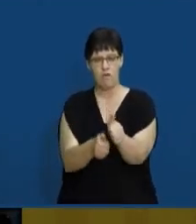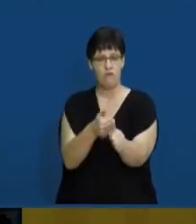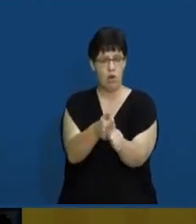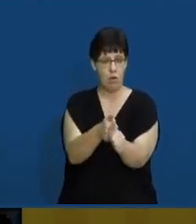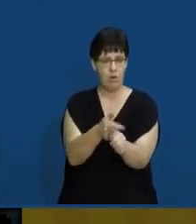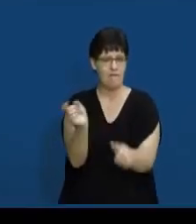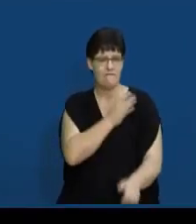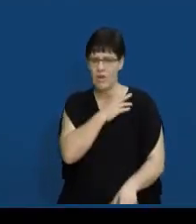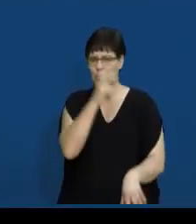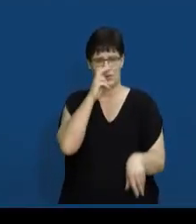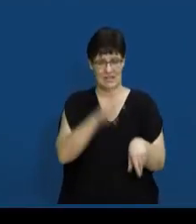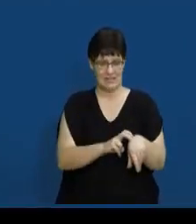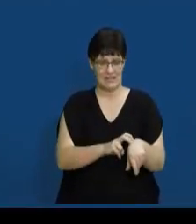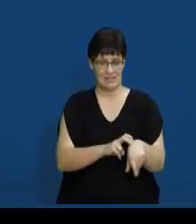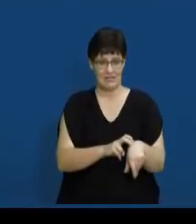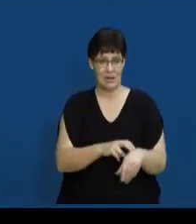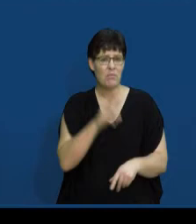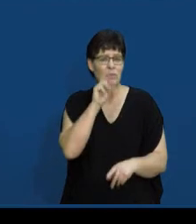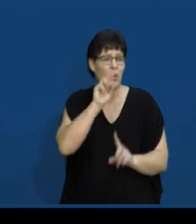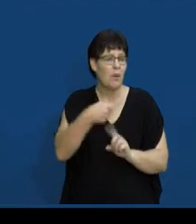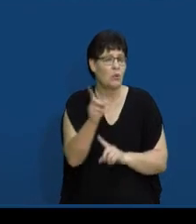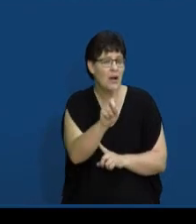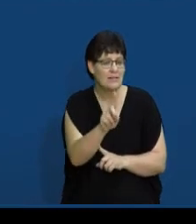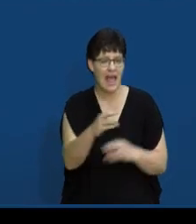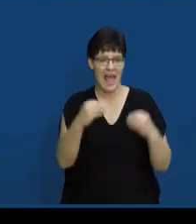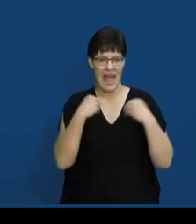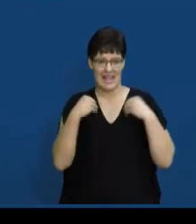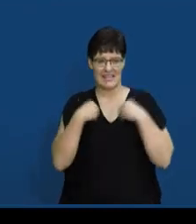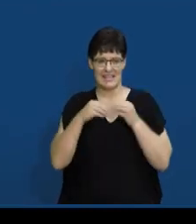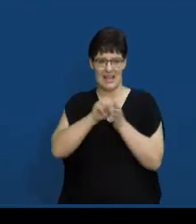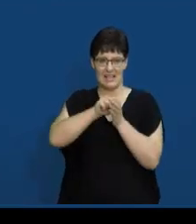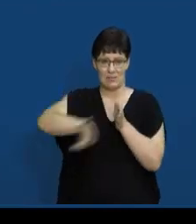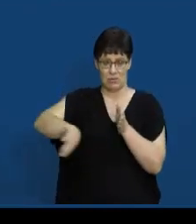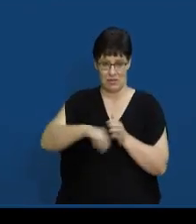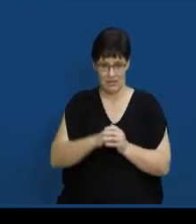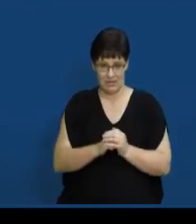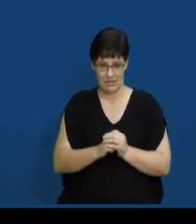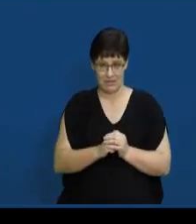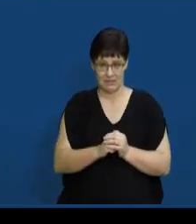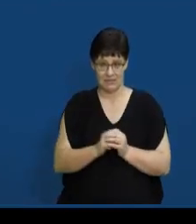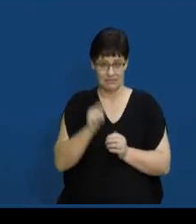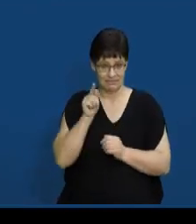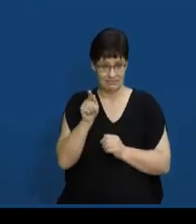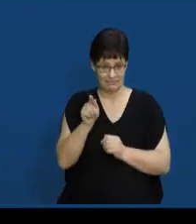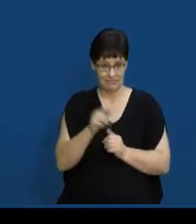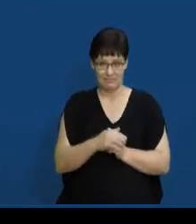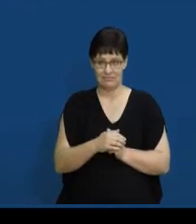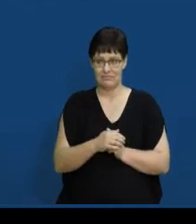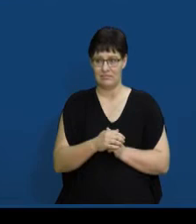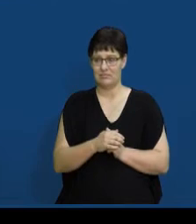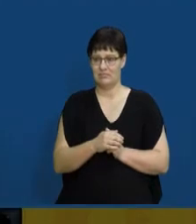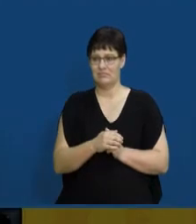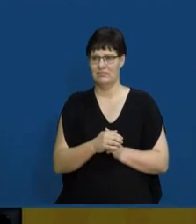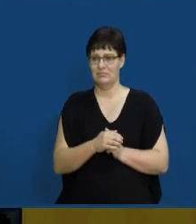about, yes, asset disposal. This one here. Okay, let's just go back